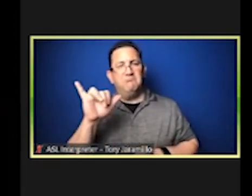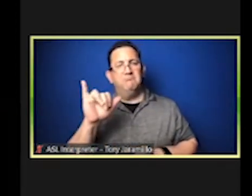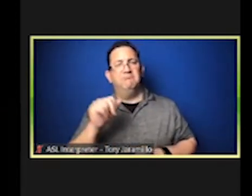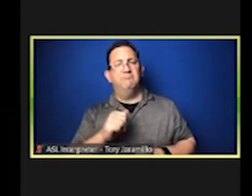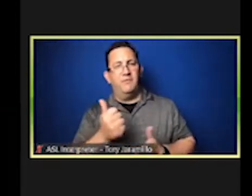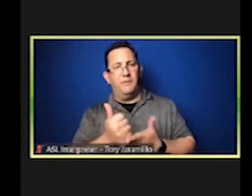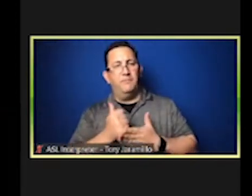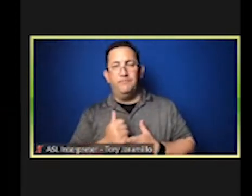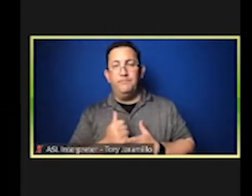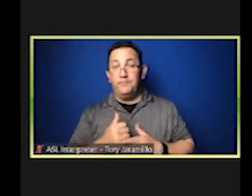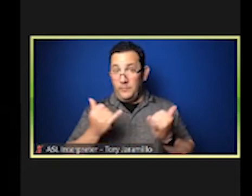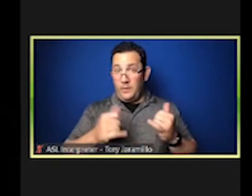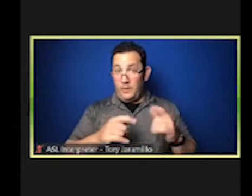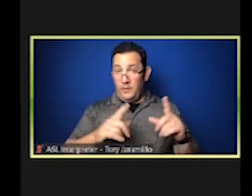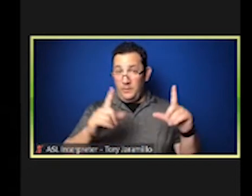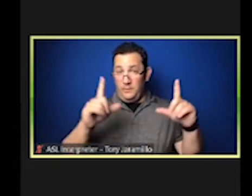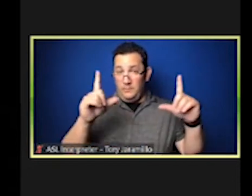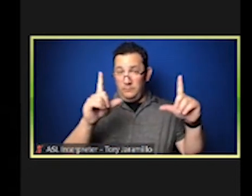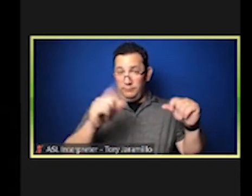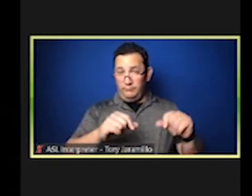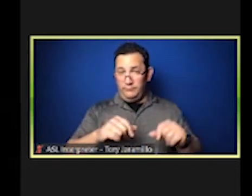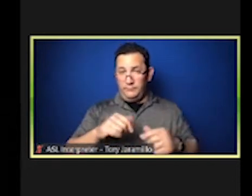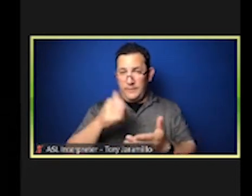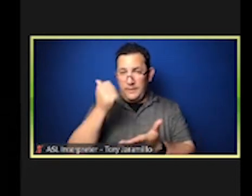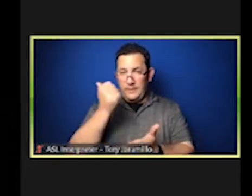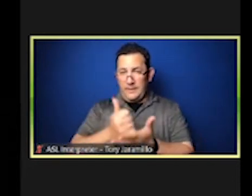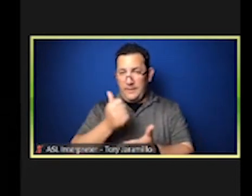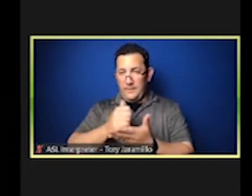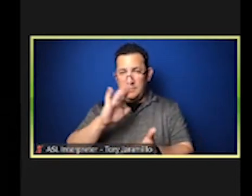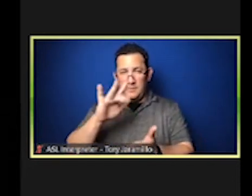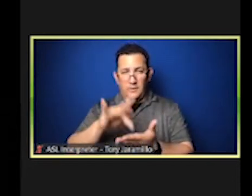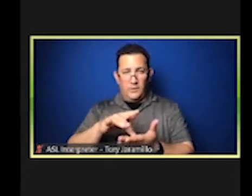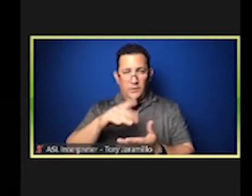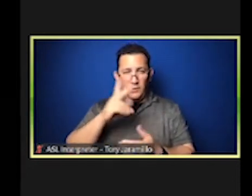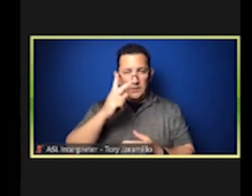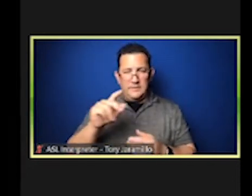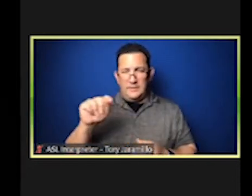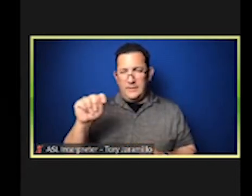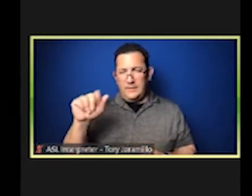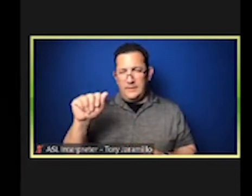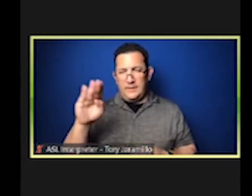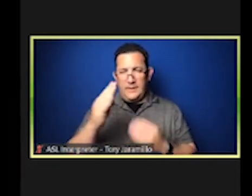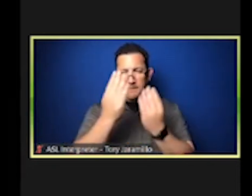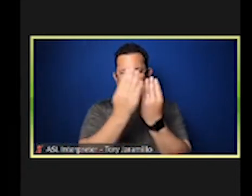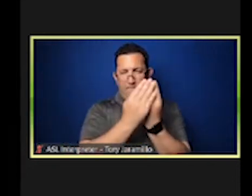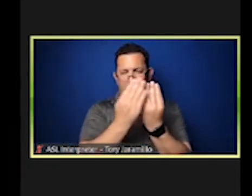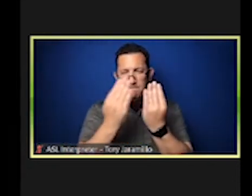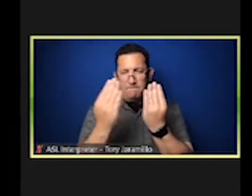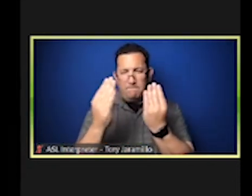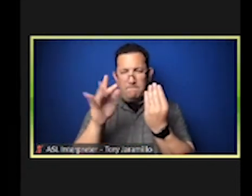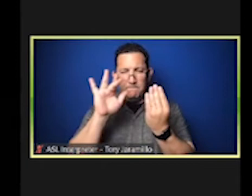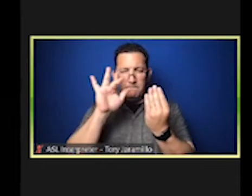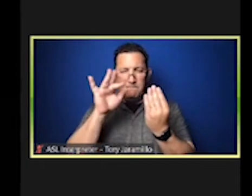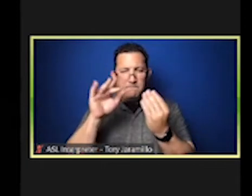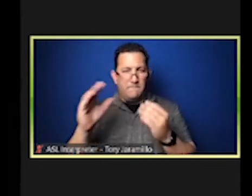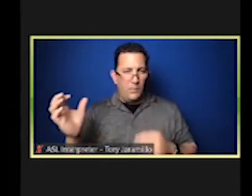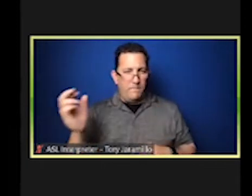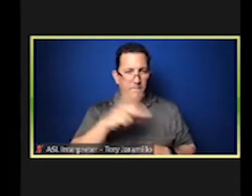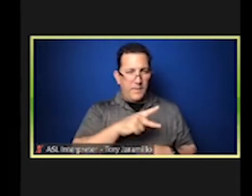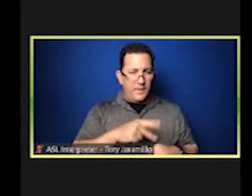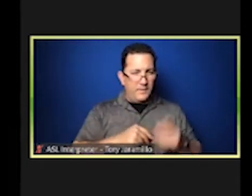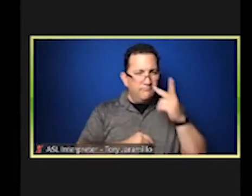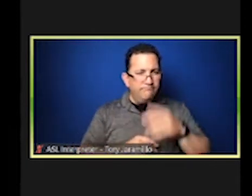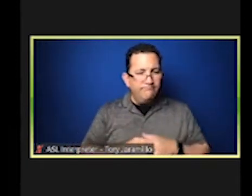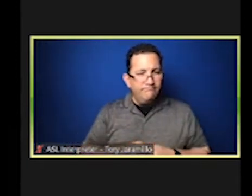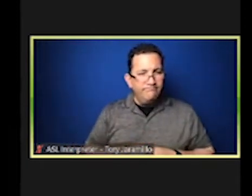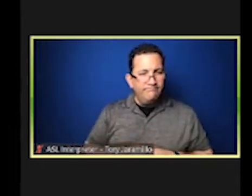I'm going to now leave this help center by just clicking on the tab and go back to the